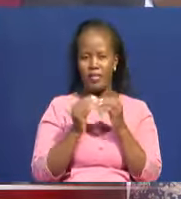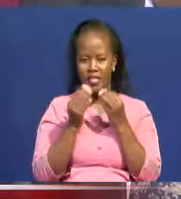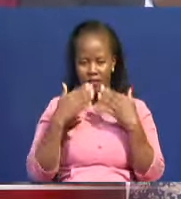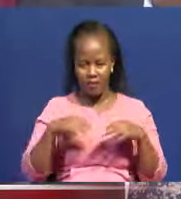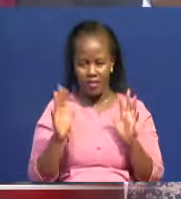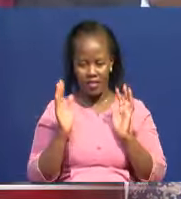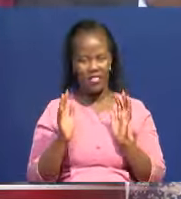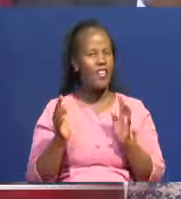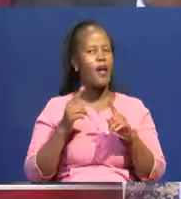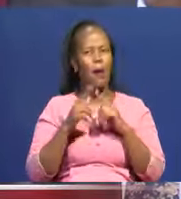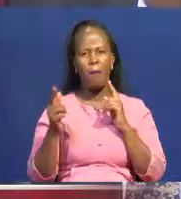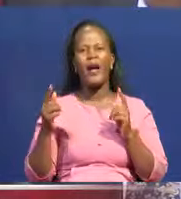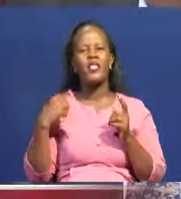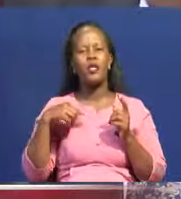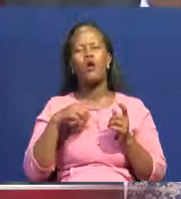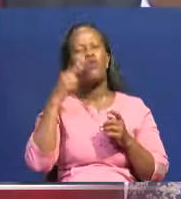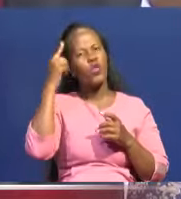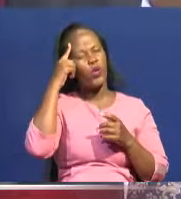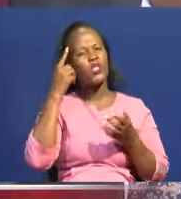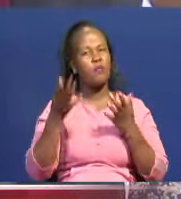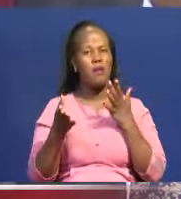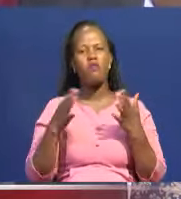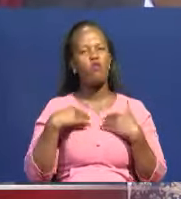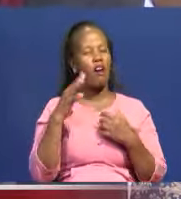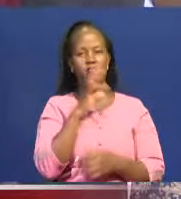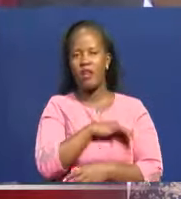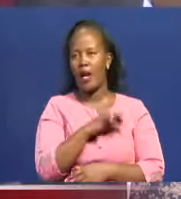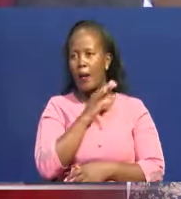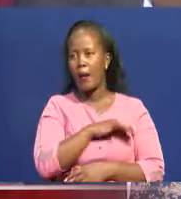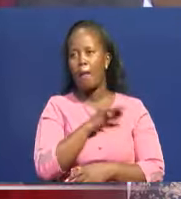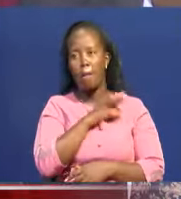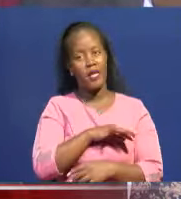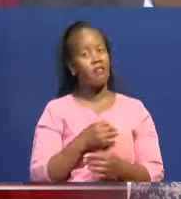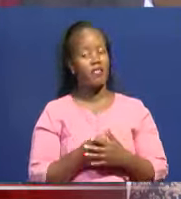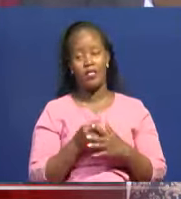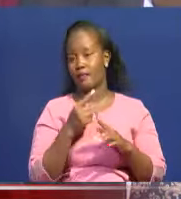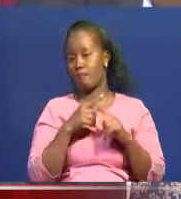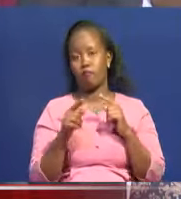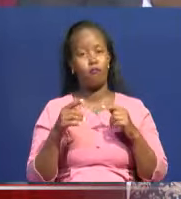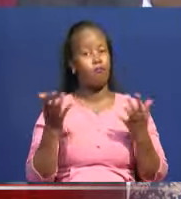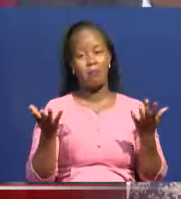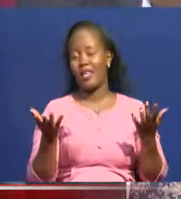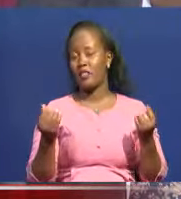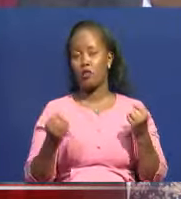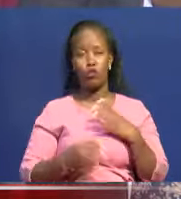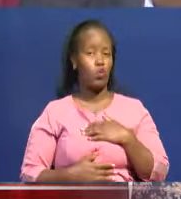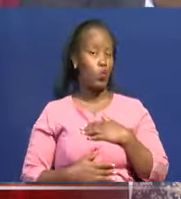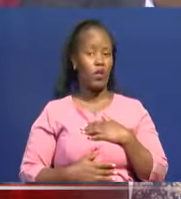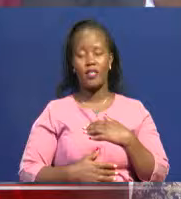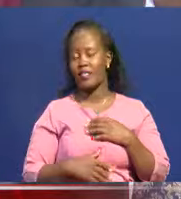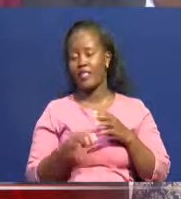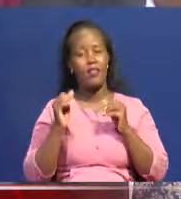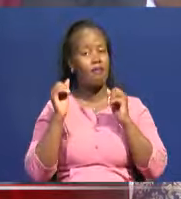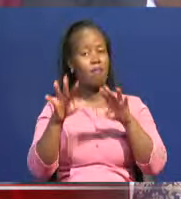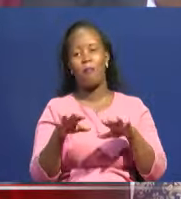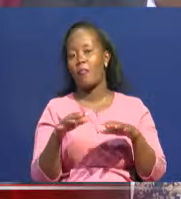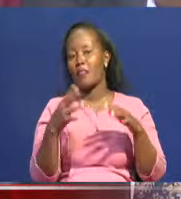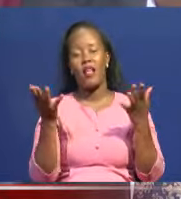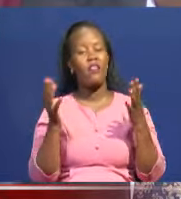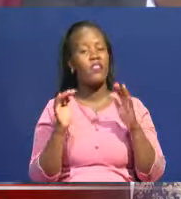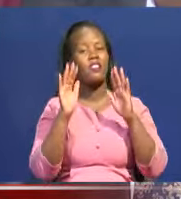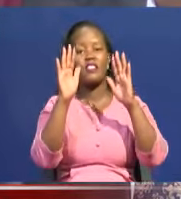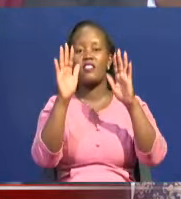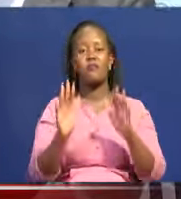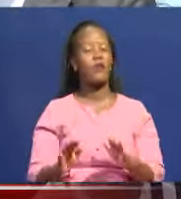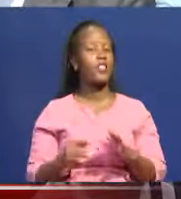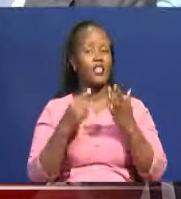and we delayed it, hoping that there will be meaningful conversations. Sadly, nothing worthy